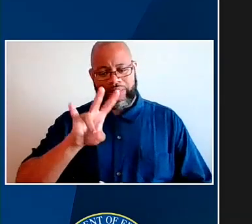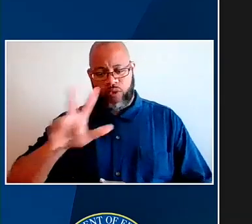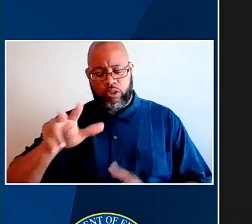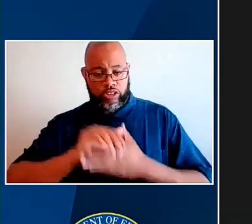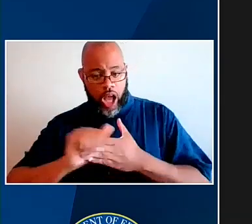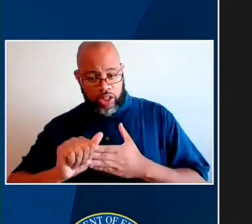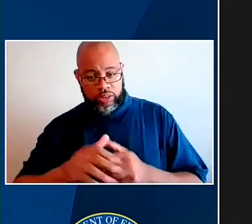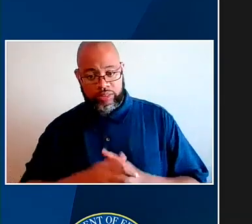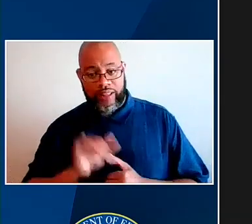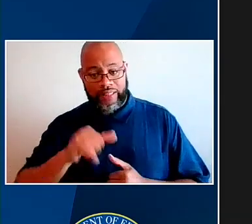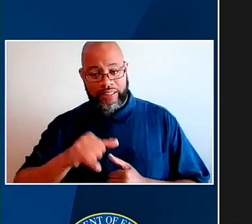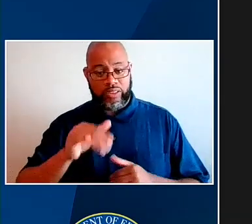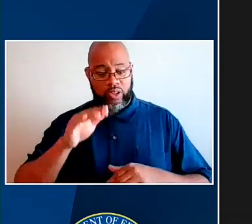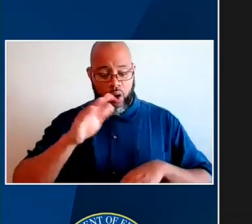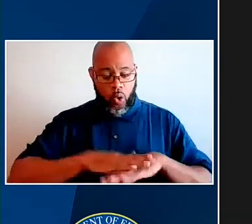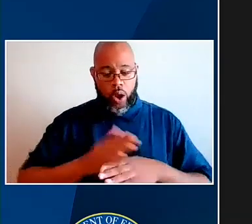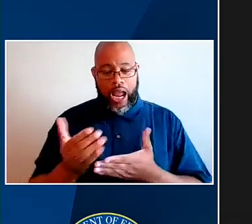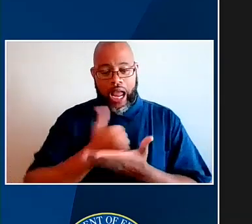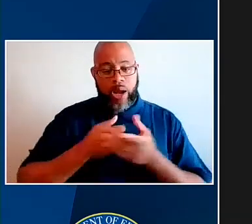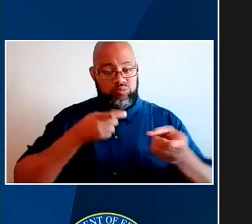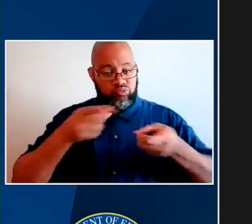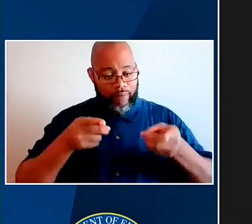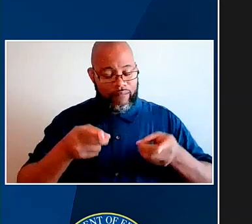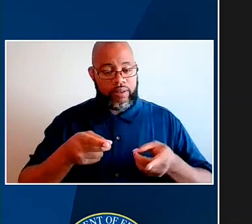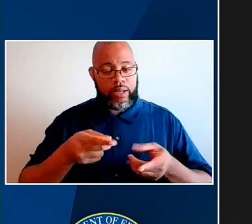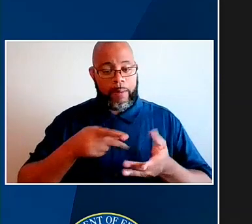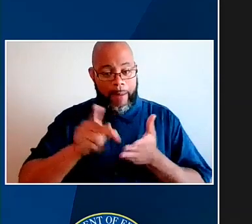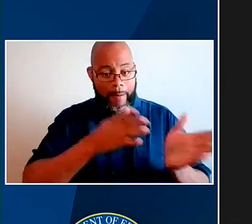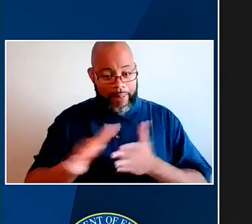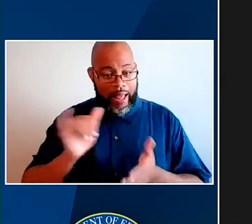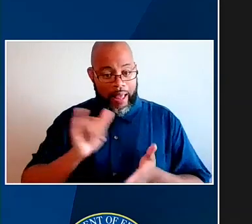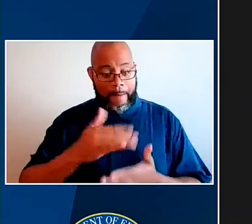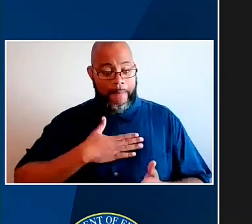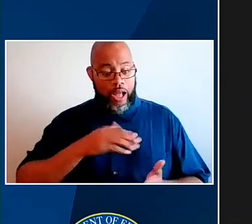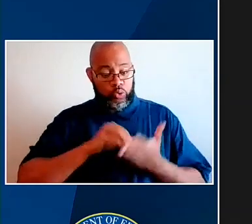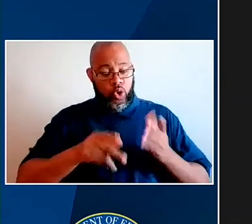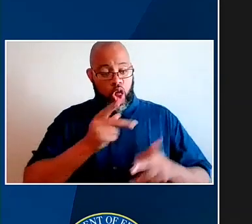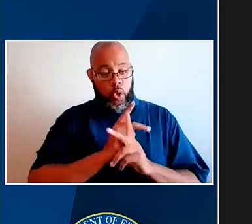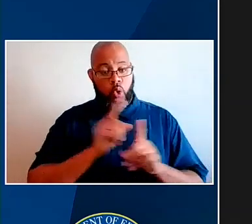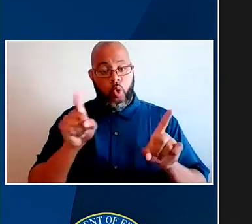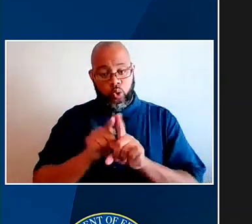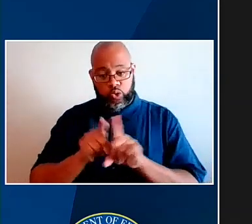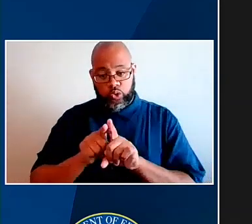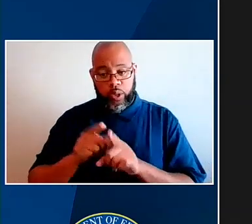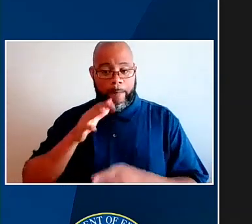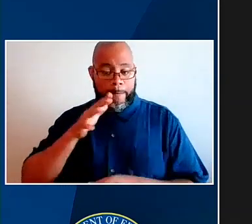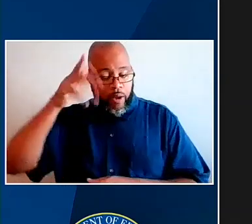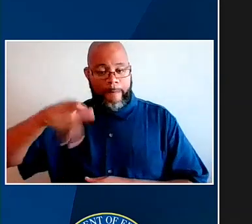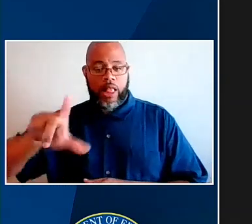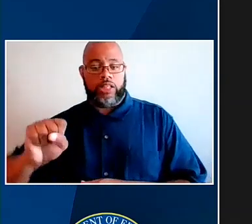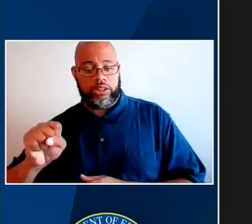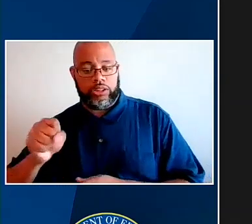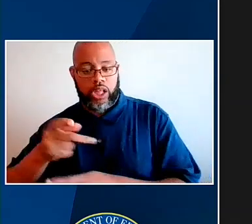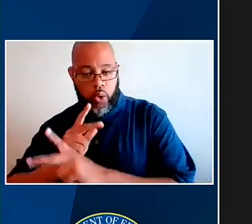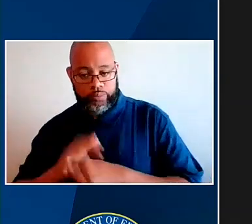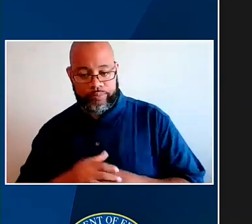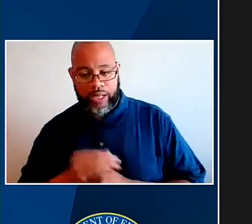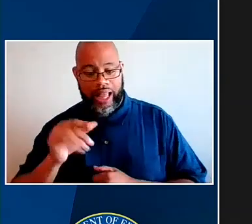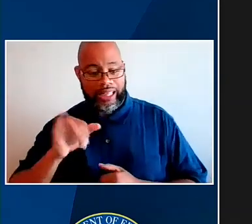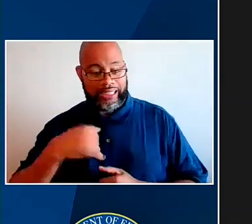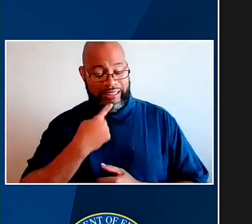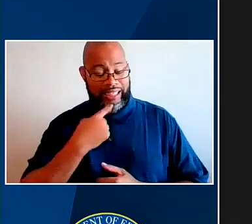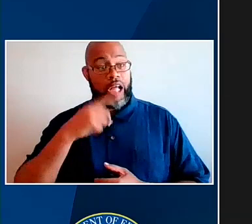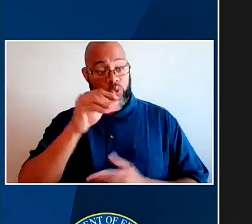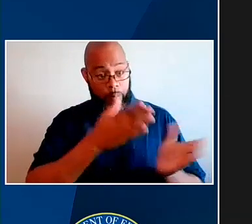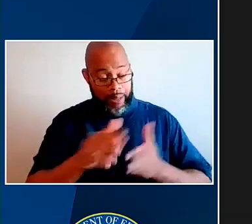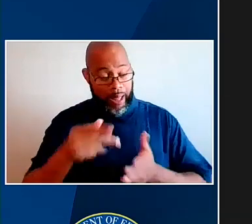$1,373. This is on an income-driven repayment plan. This is for my student loan as well as the Parent PLUS loan. And like I say, I do plan